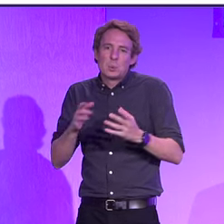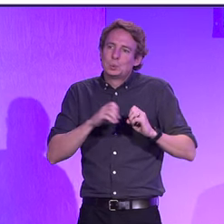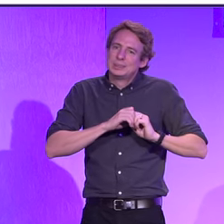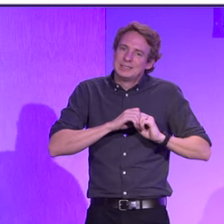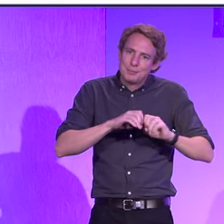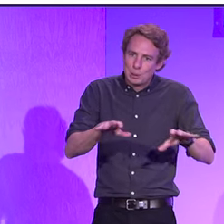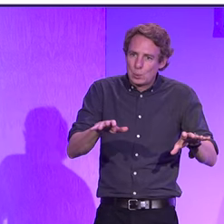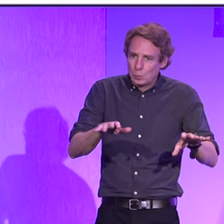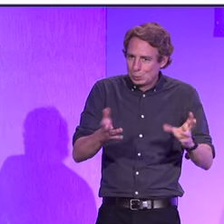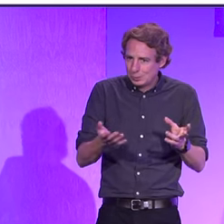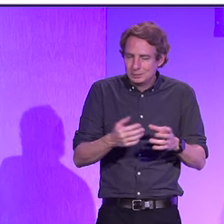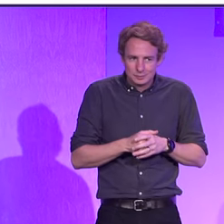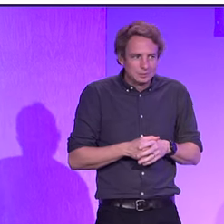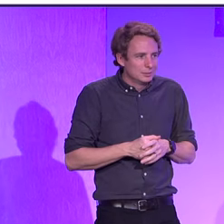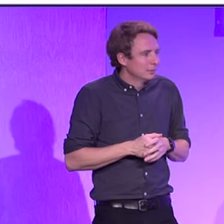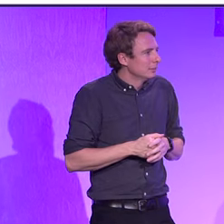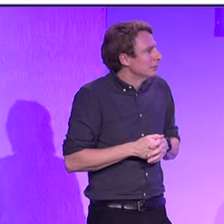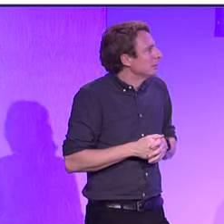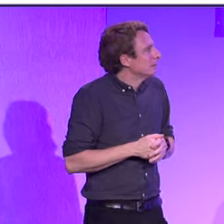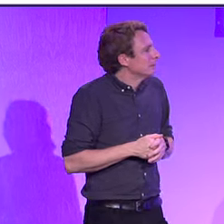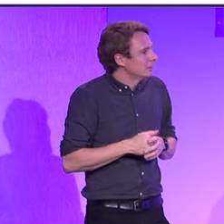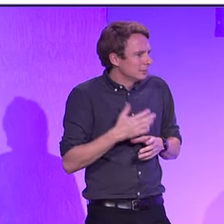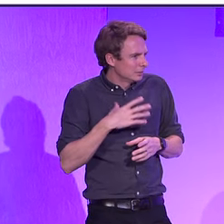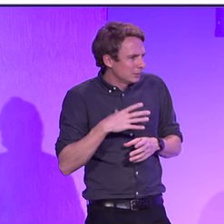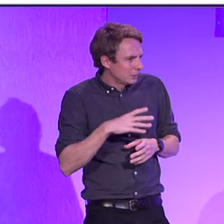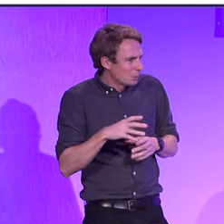Was that violation of code of conduct to offer my biscuits?